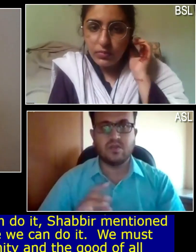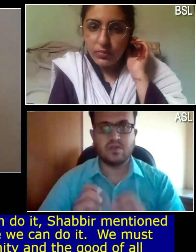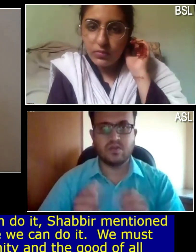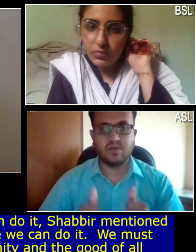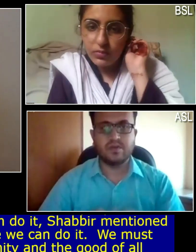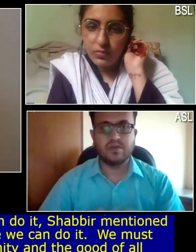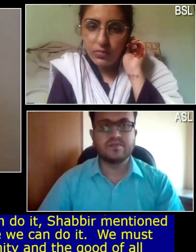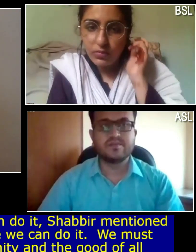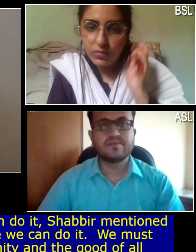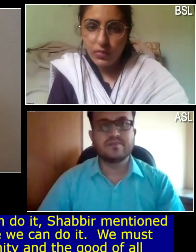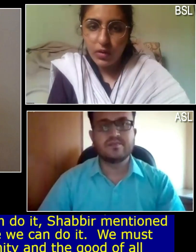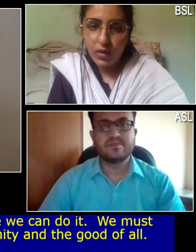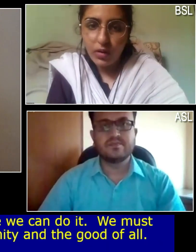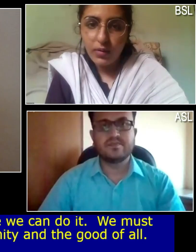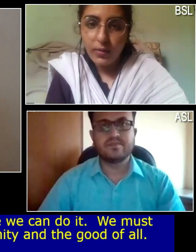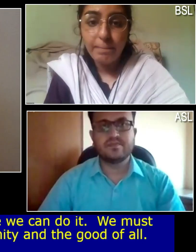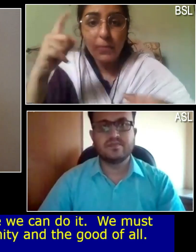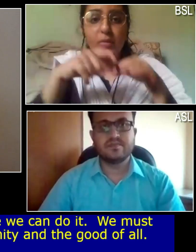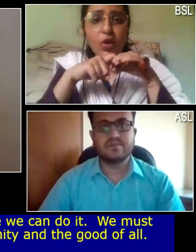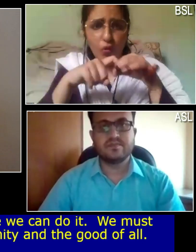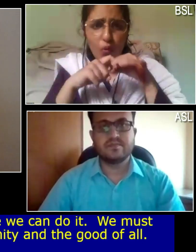Does that answer your question, Shabbir?